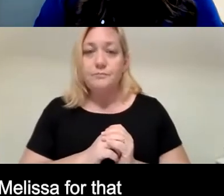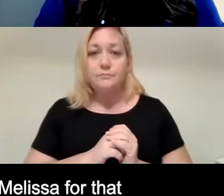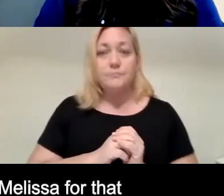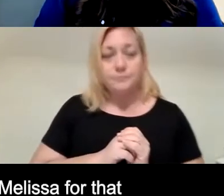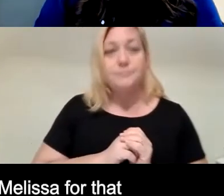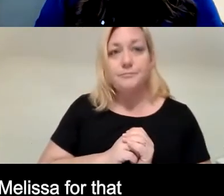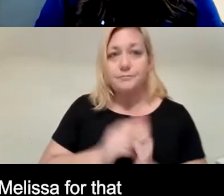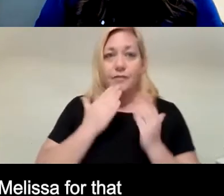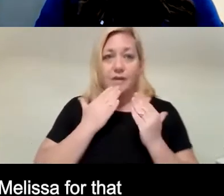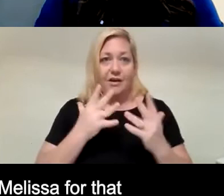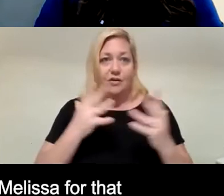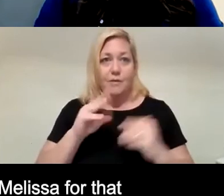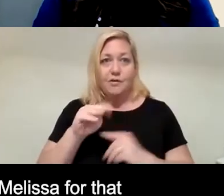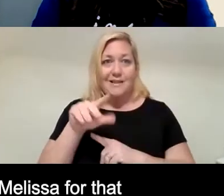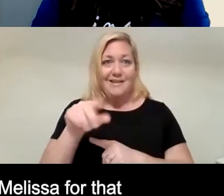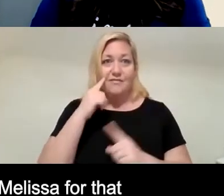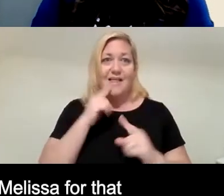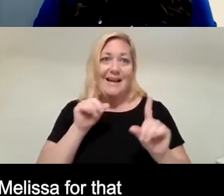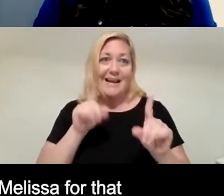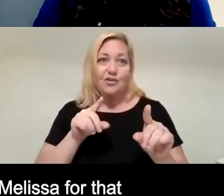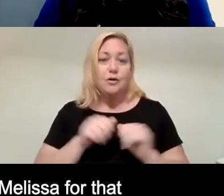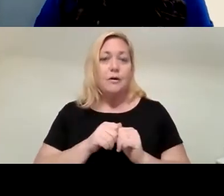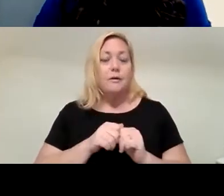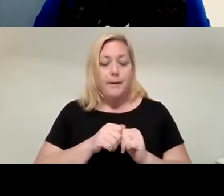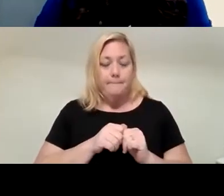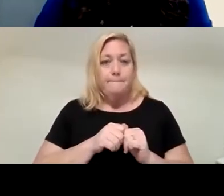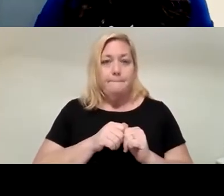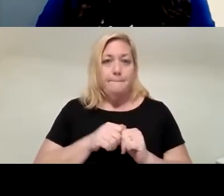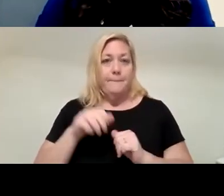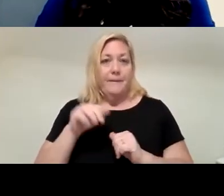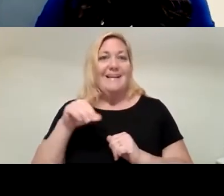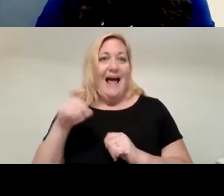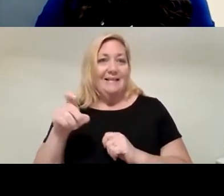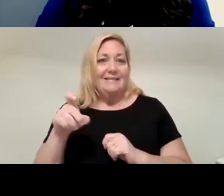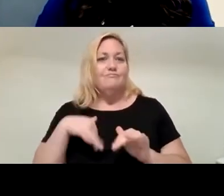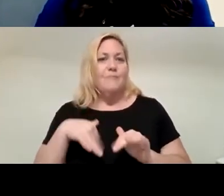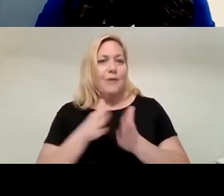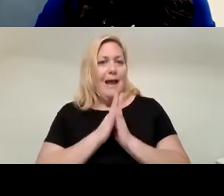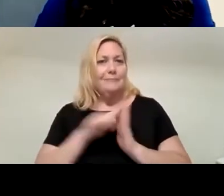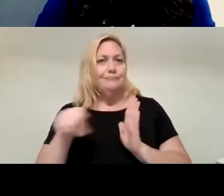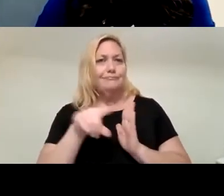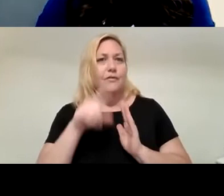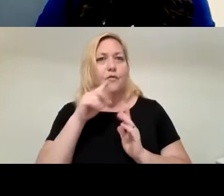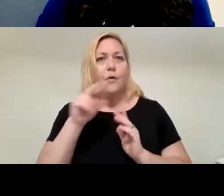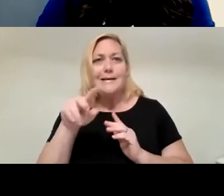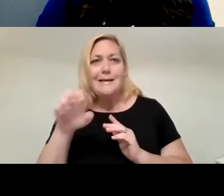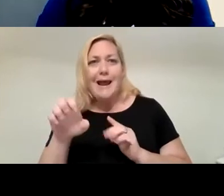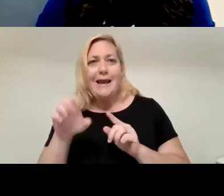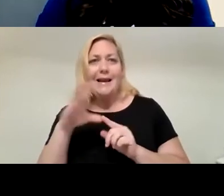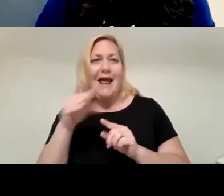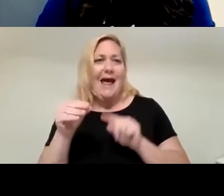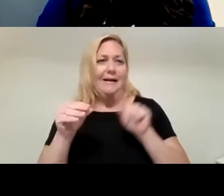Thank you so much, Melissa, for that answer. I'm going to ask this joint question, and it's for Nate and